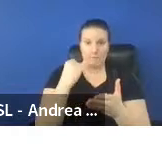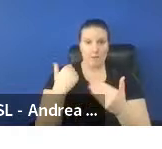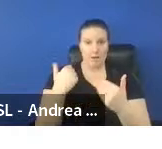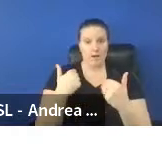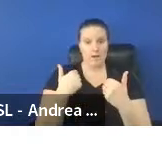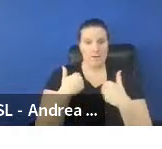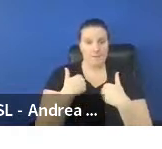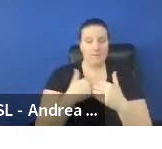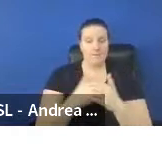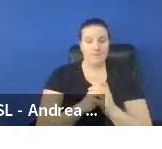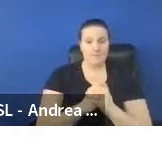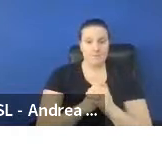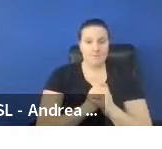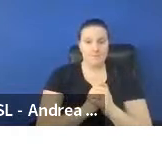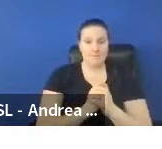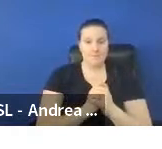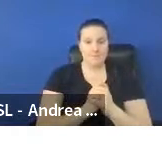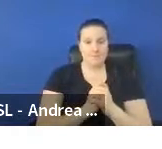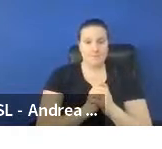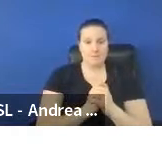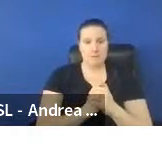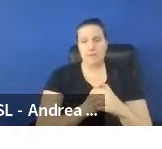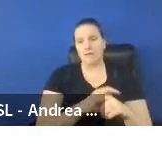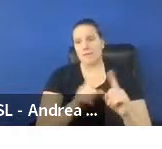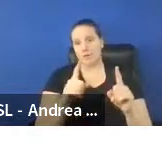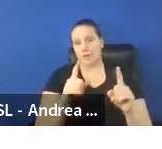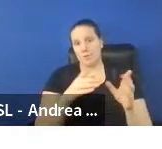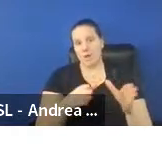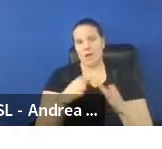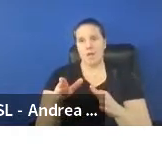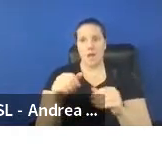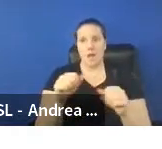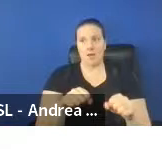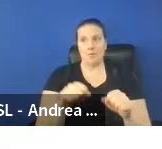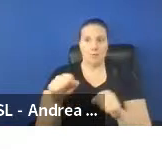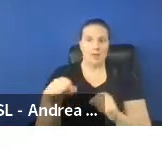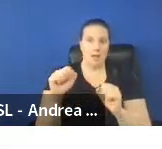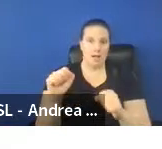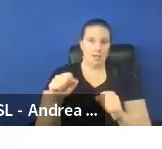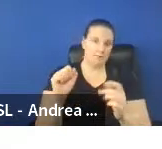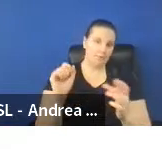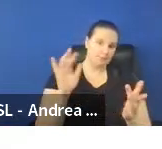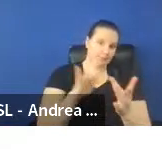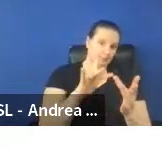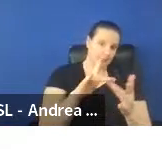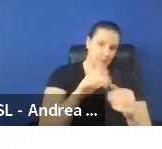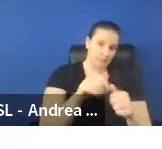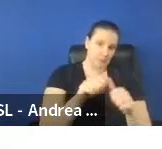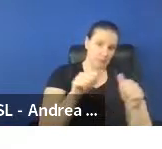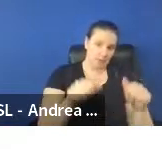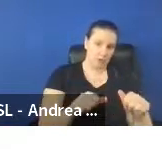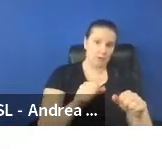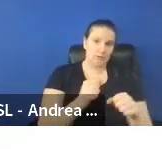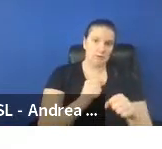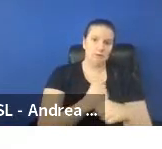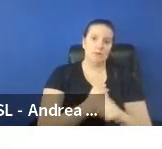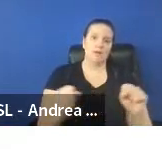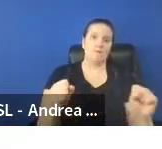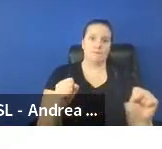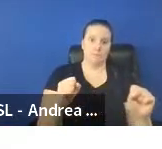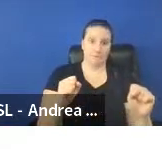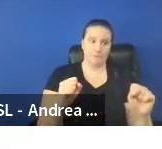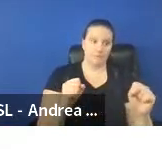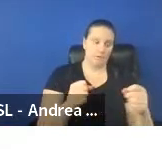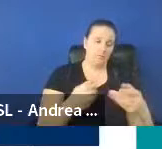am differently abled, I will be able to reach these stations in a safe and secure manner.